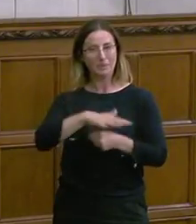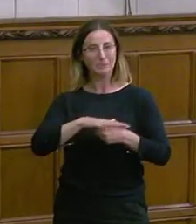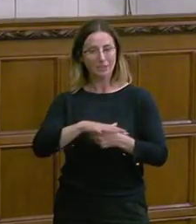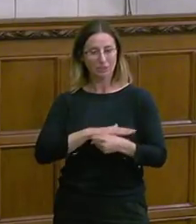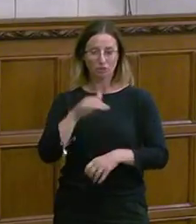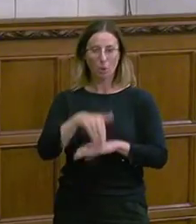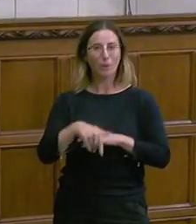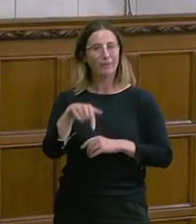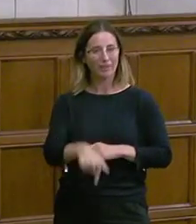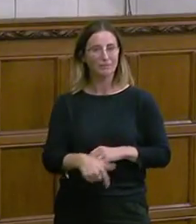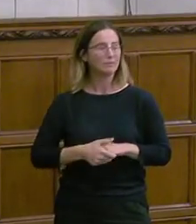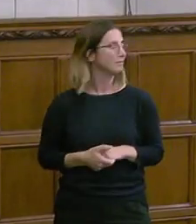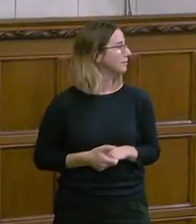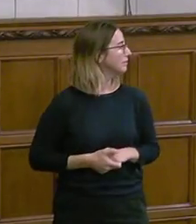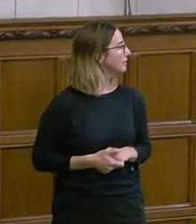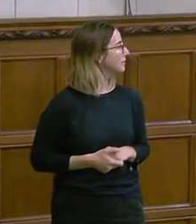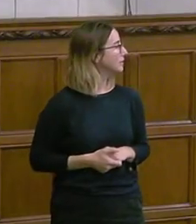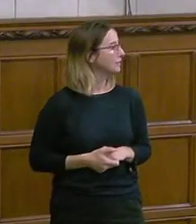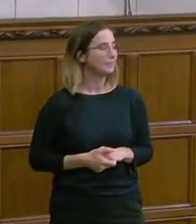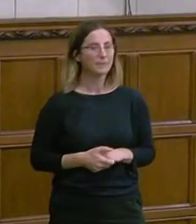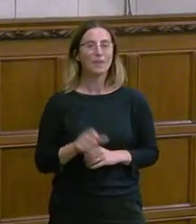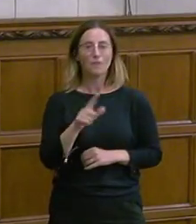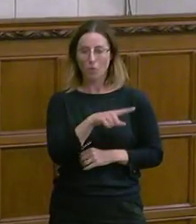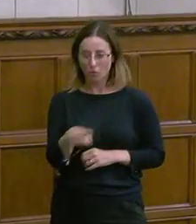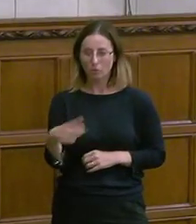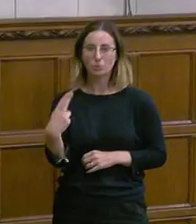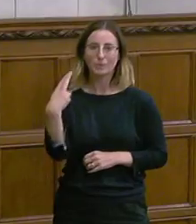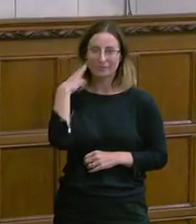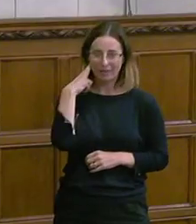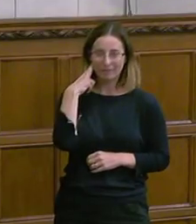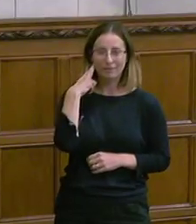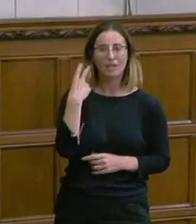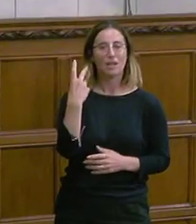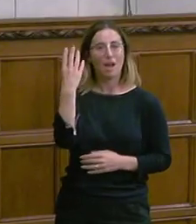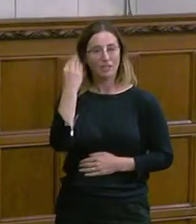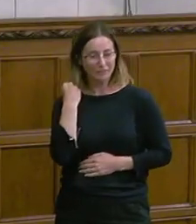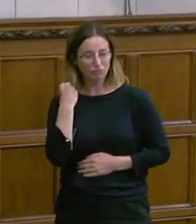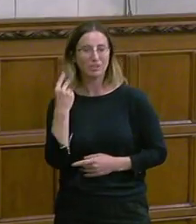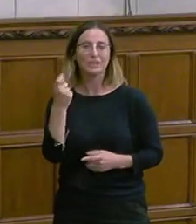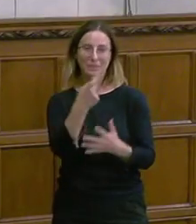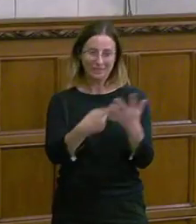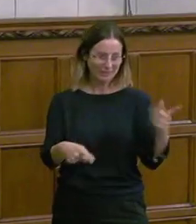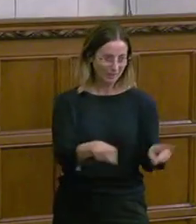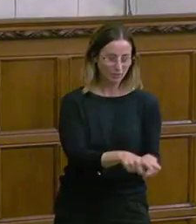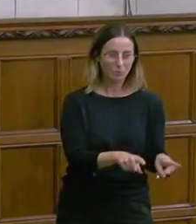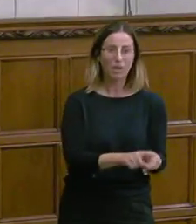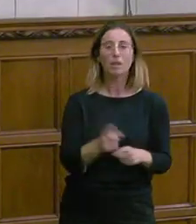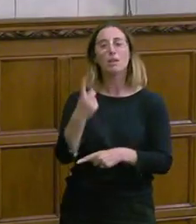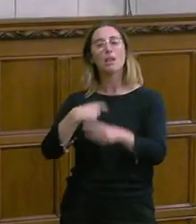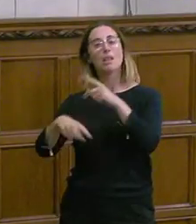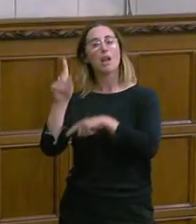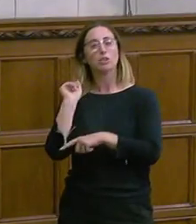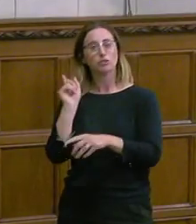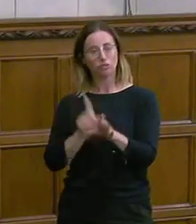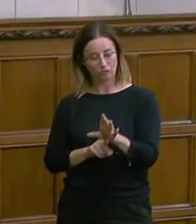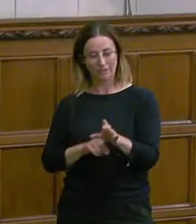and disabilities, including, of course, those who are deaf and hearing impaired. Last year, it was really great to see